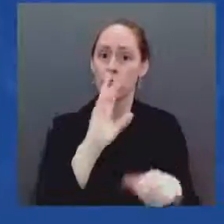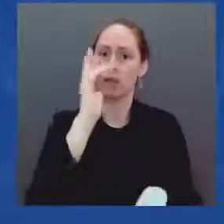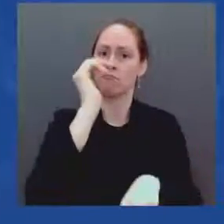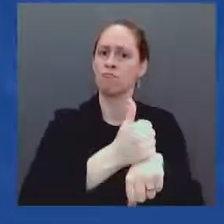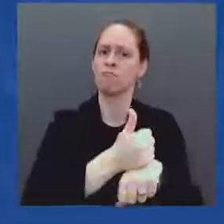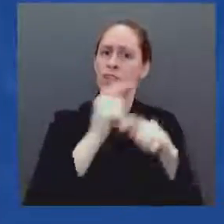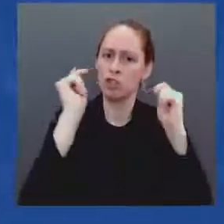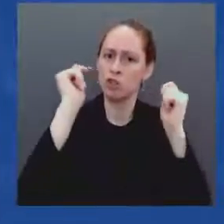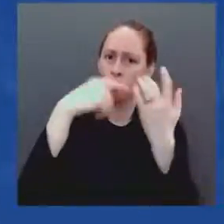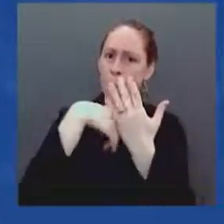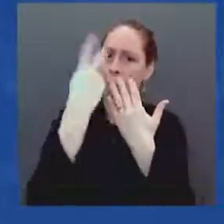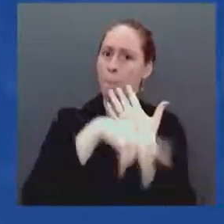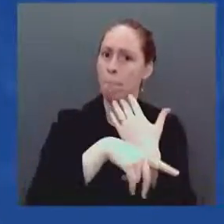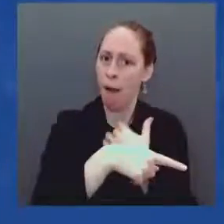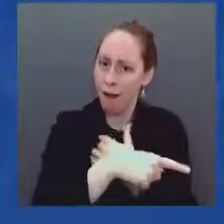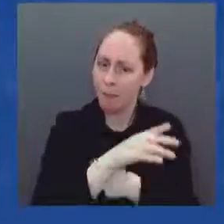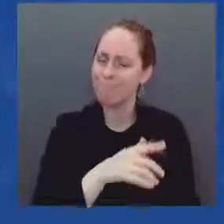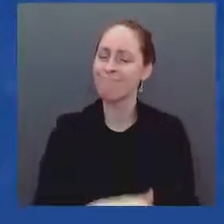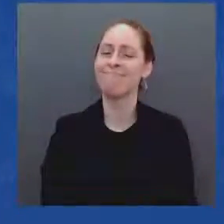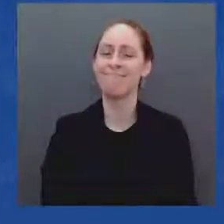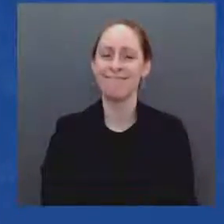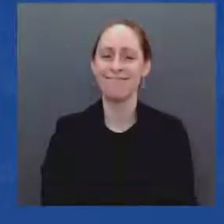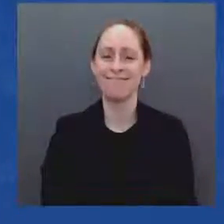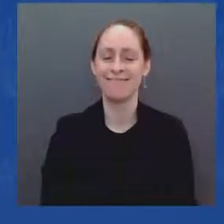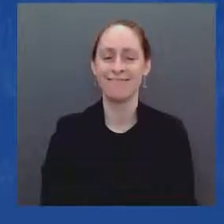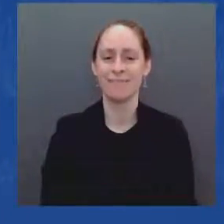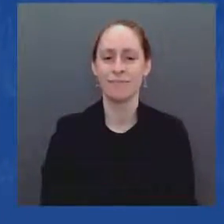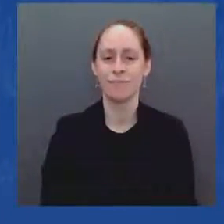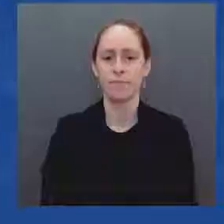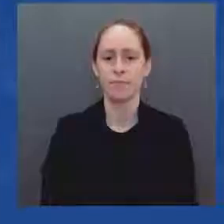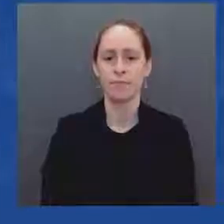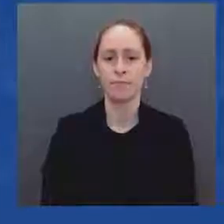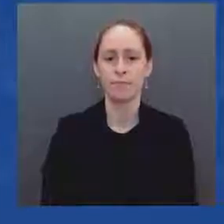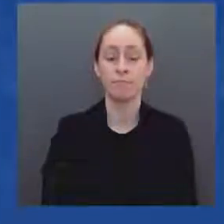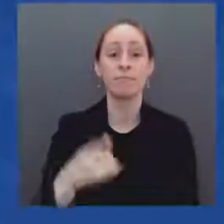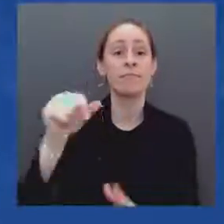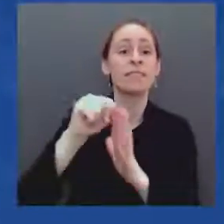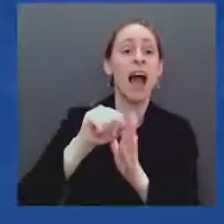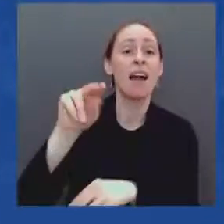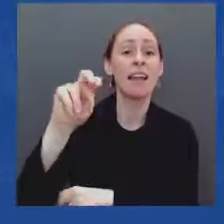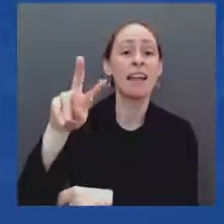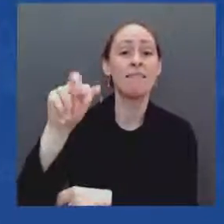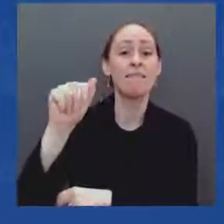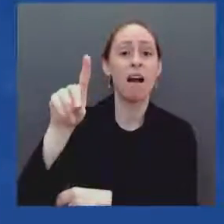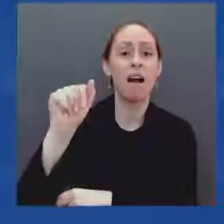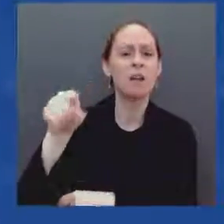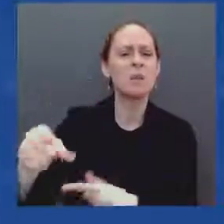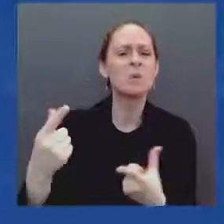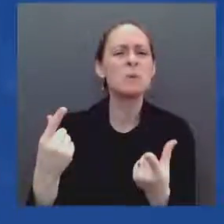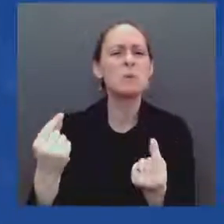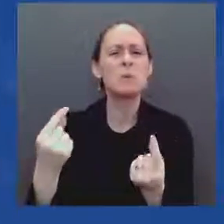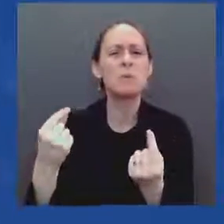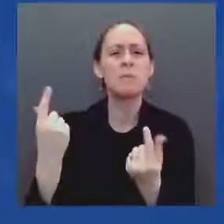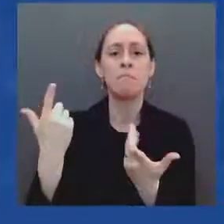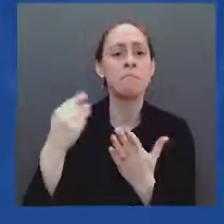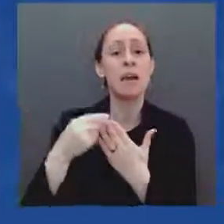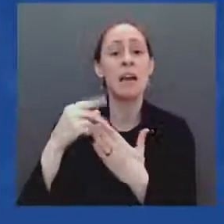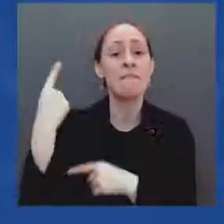expand the pool of counselors and mental health care workers in our schools, which are badly needed, in my view.